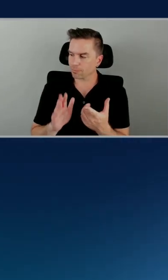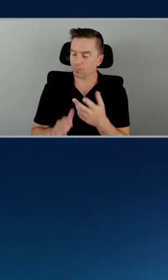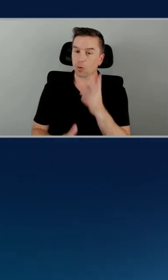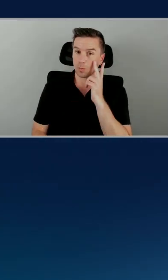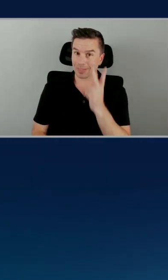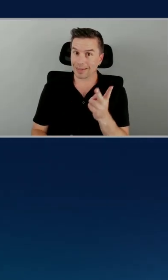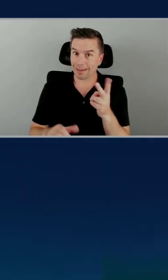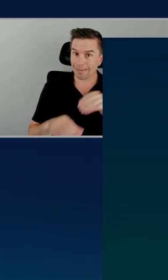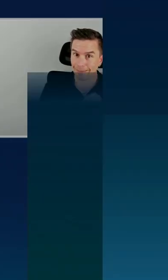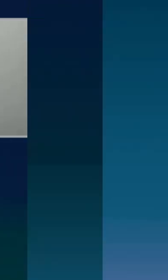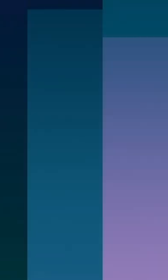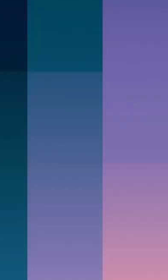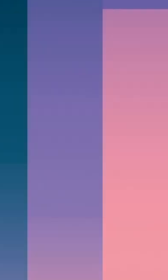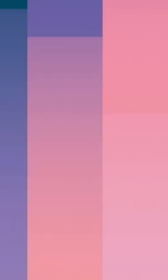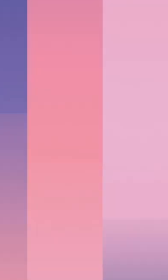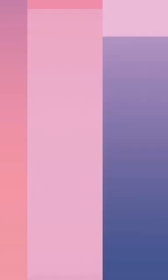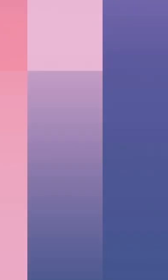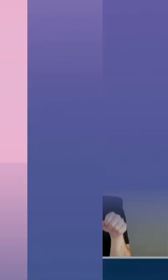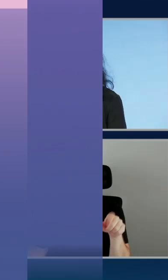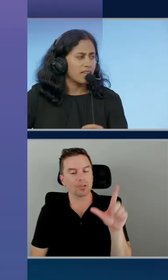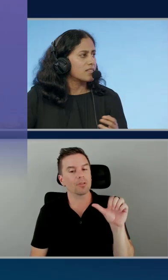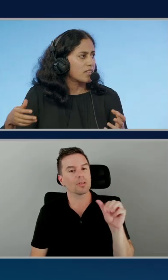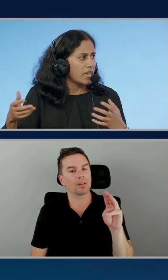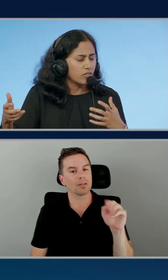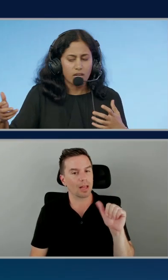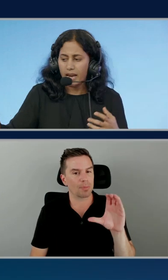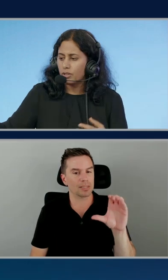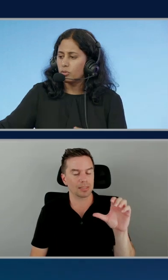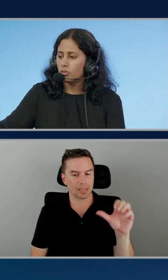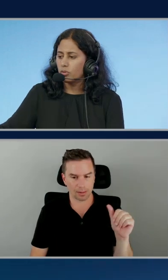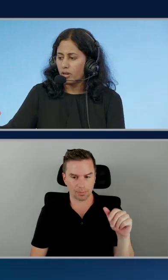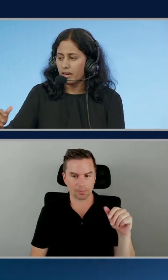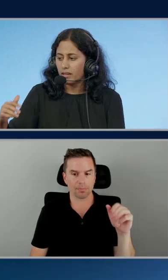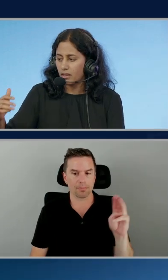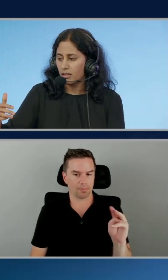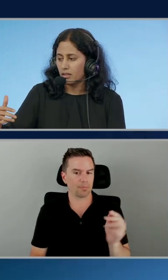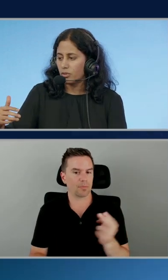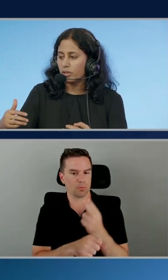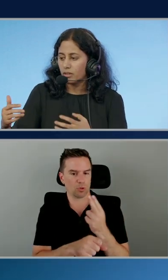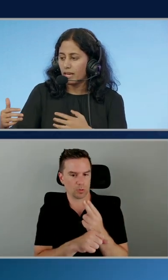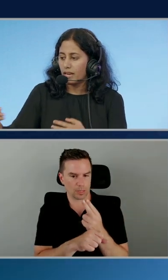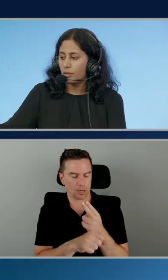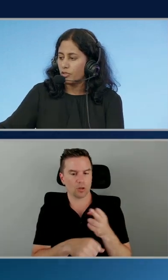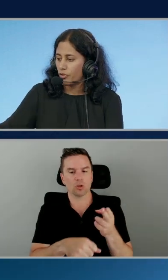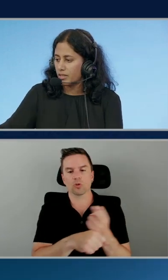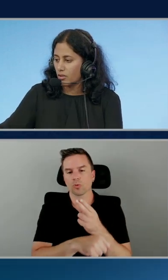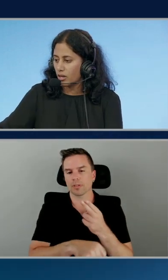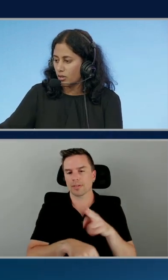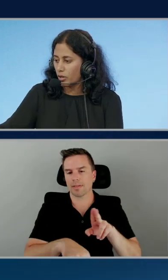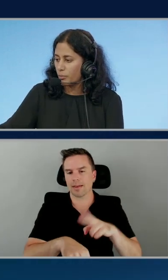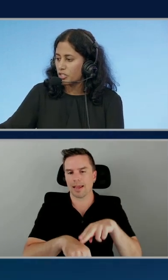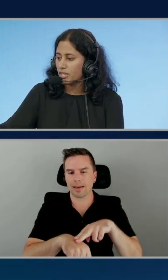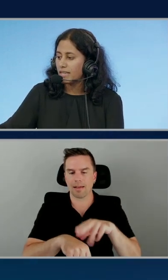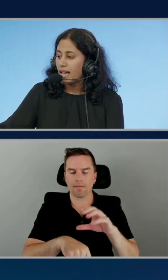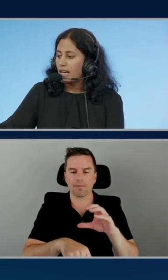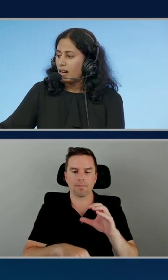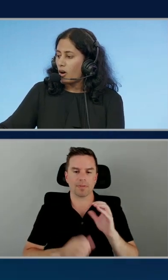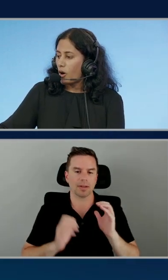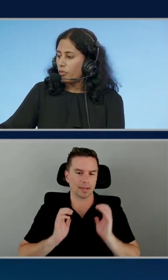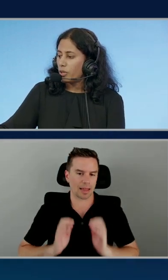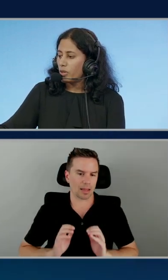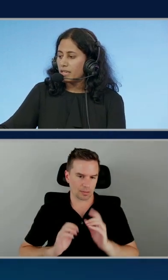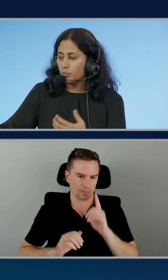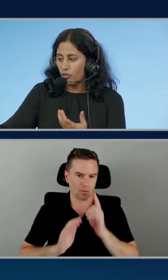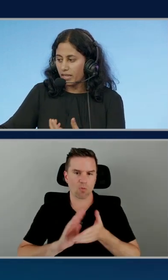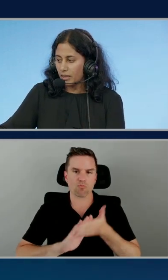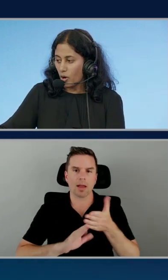Exactly. Cool. So this is the Llama CLI I'm using. Llama CLI is a native client to run, LLM inference on local machines. All